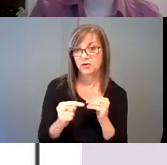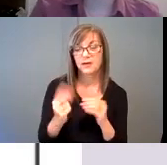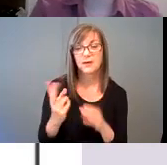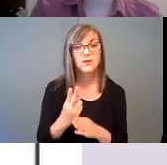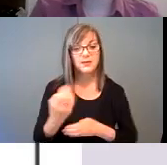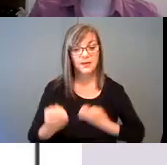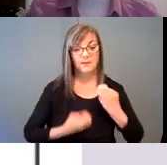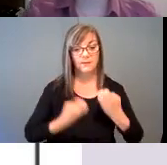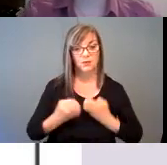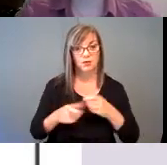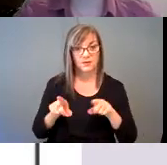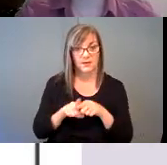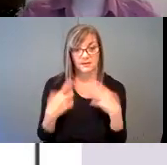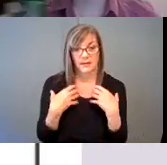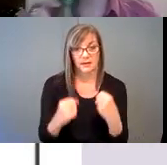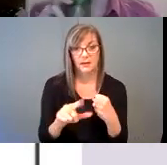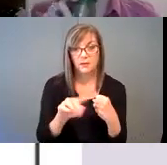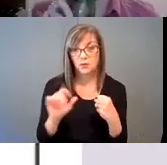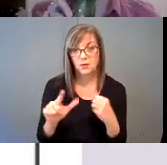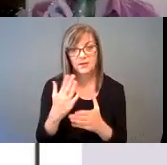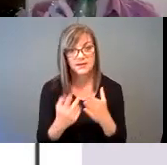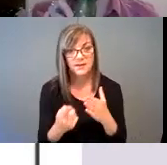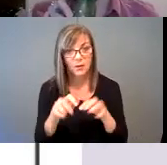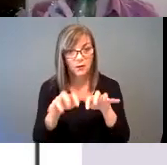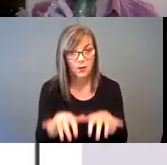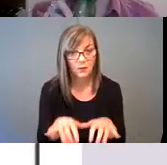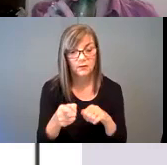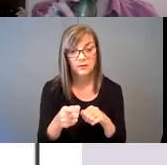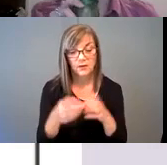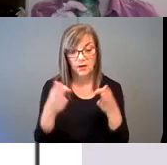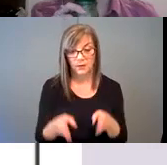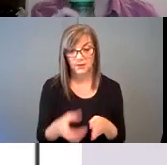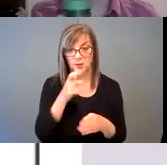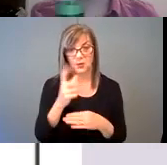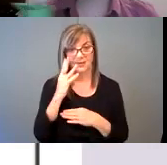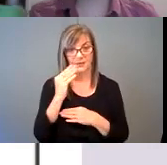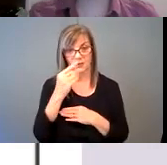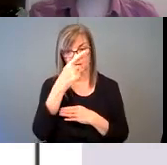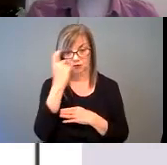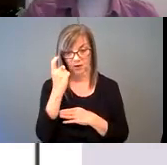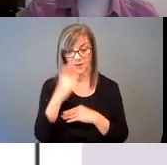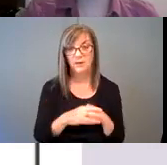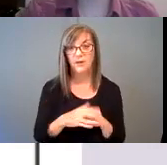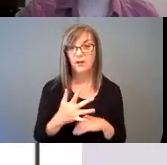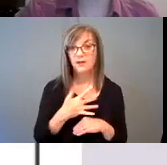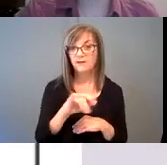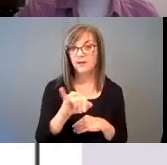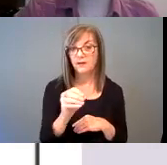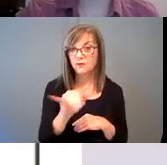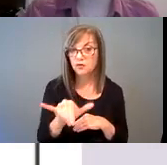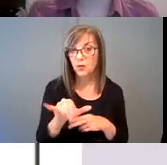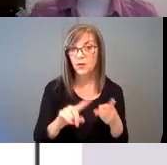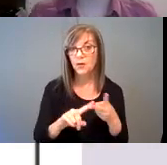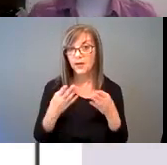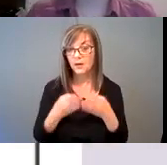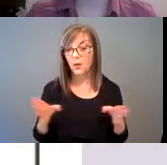healing tool. So someone in the chat wrote, for a traumatized person, joy and openness can be experienced in the body as similar